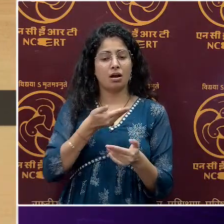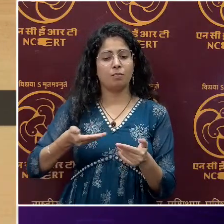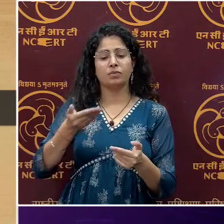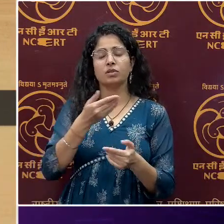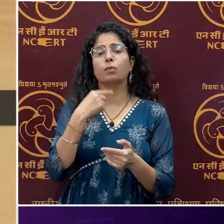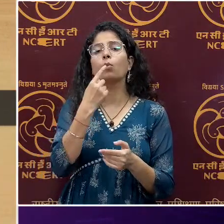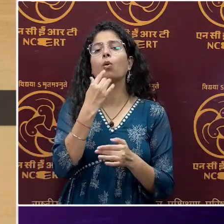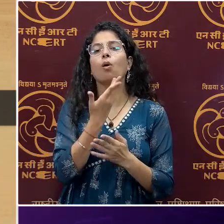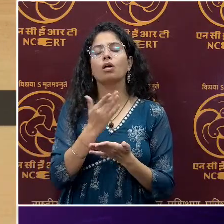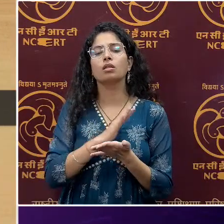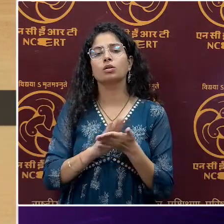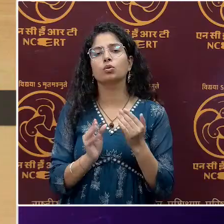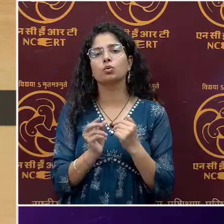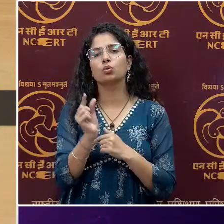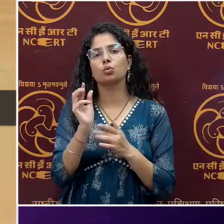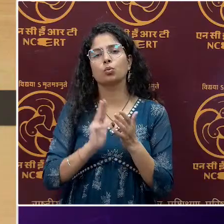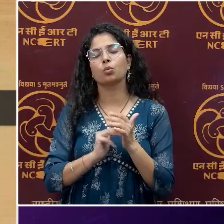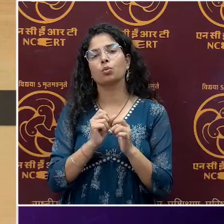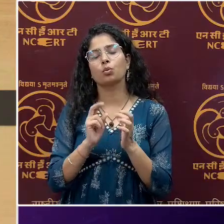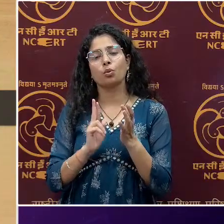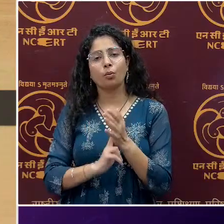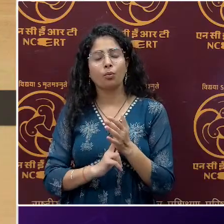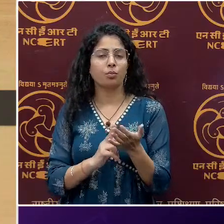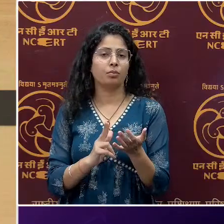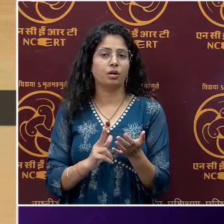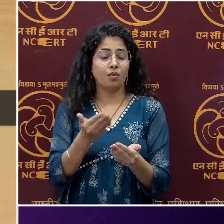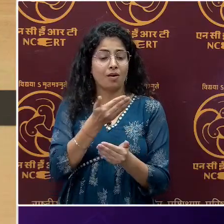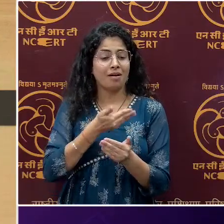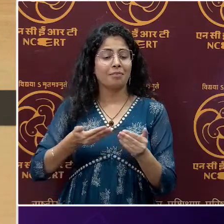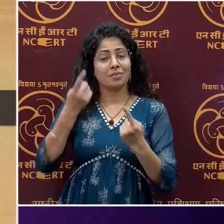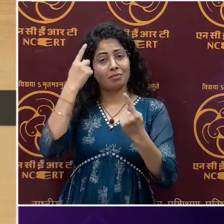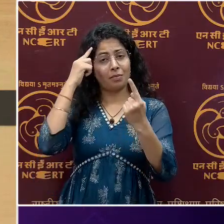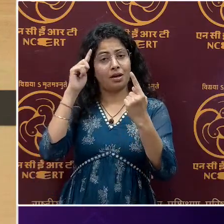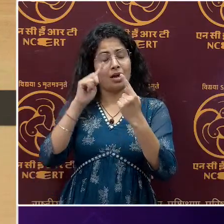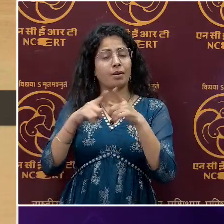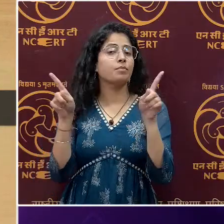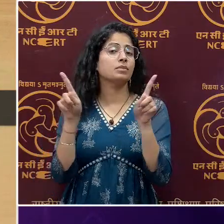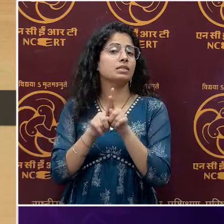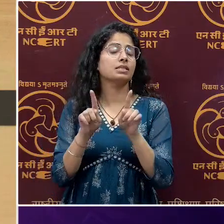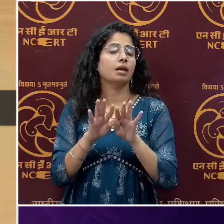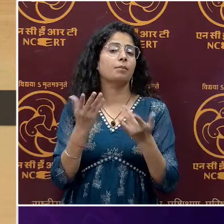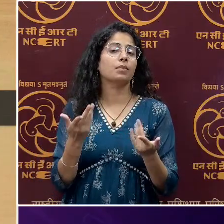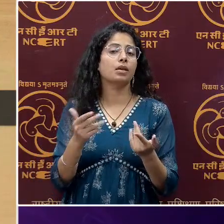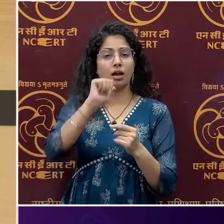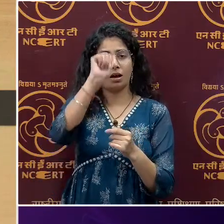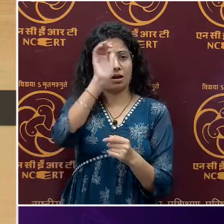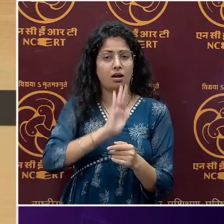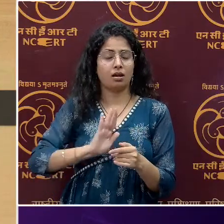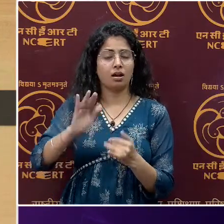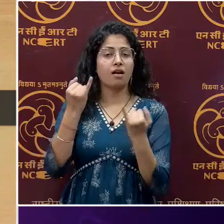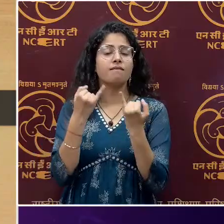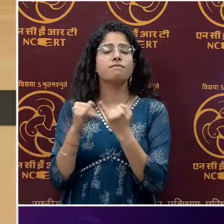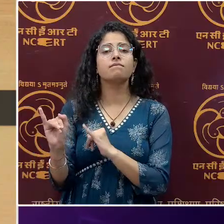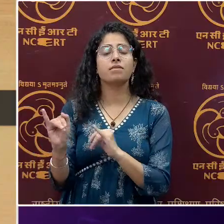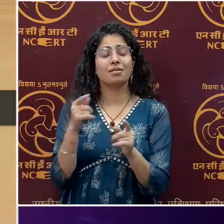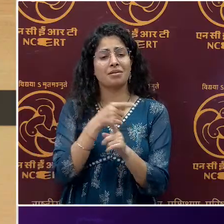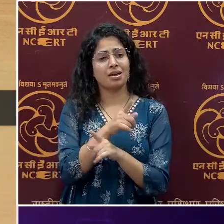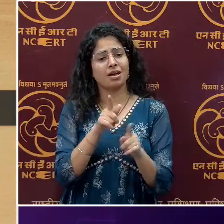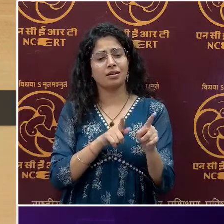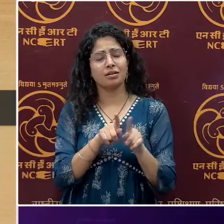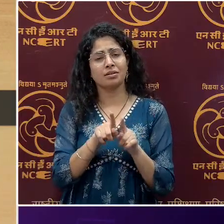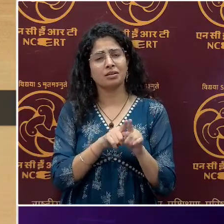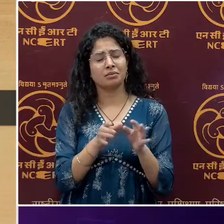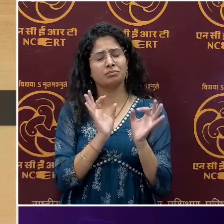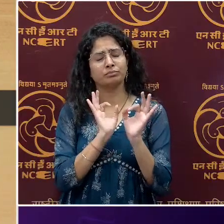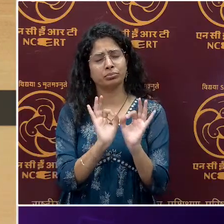free, and that desire to be free and to desire to unite each other, that is a very good example, ma'am. Like